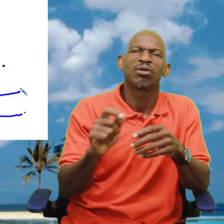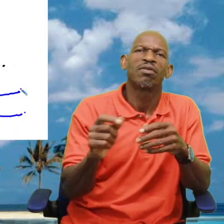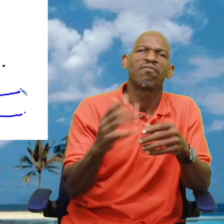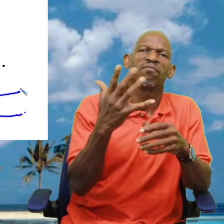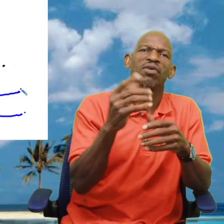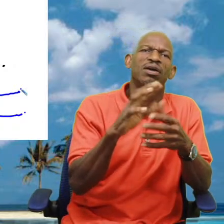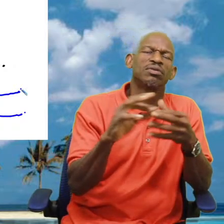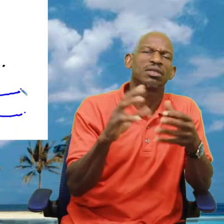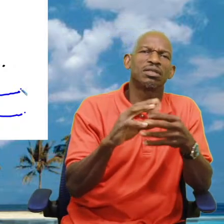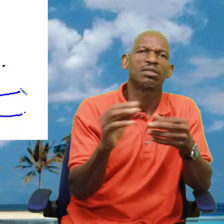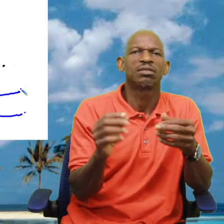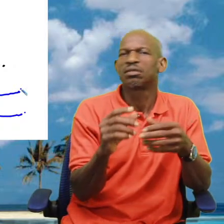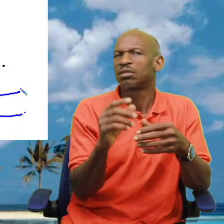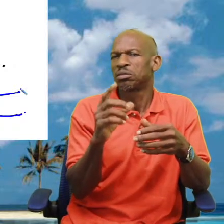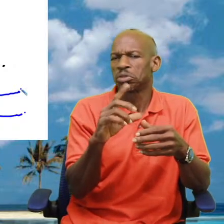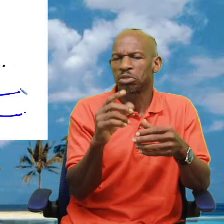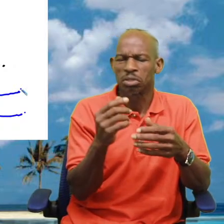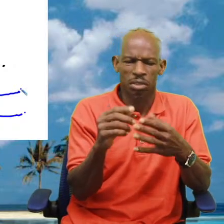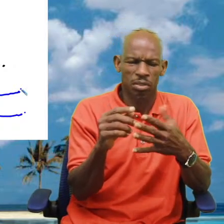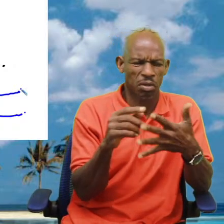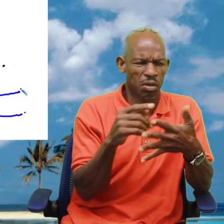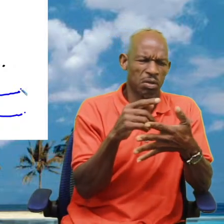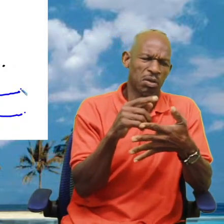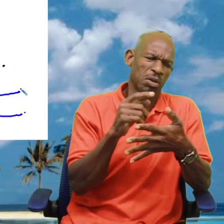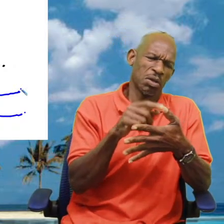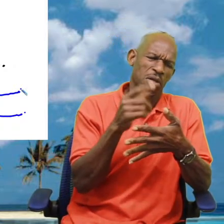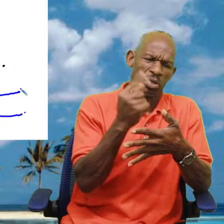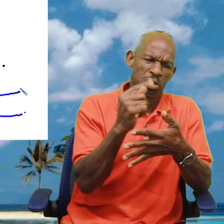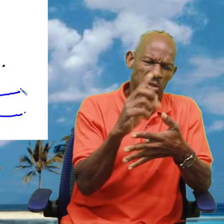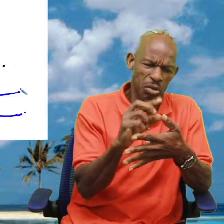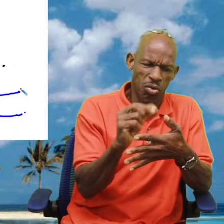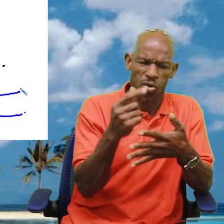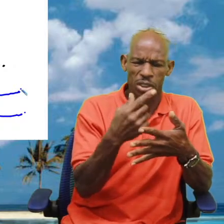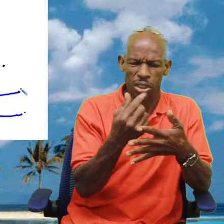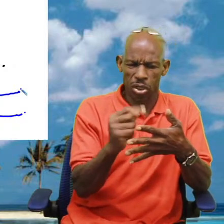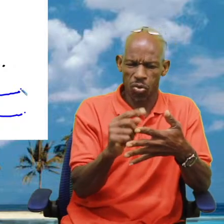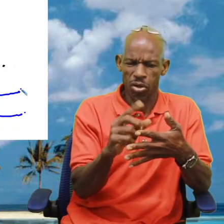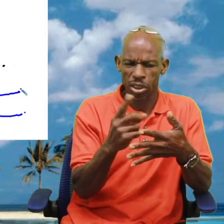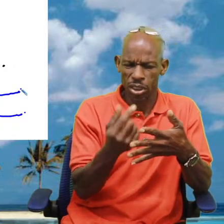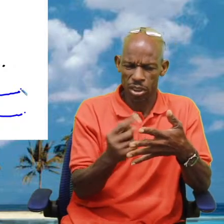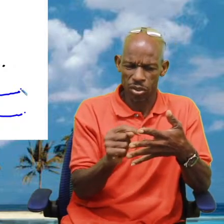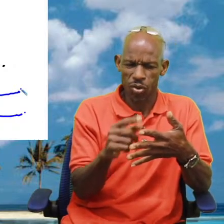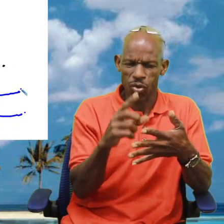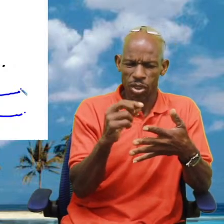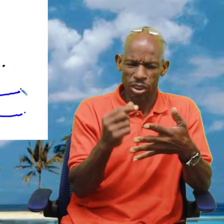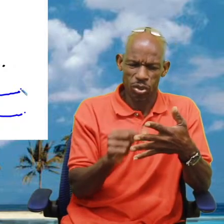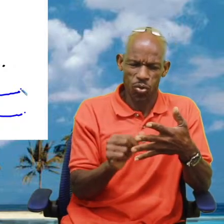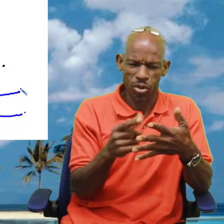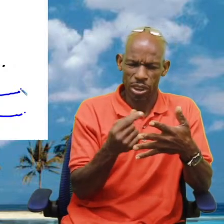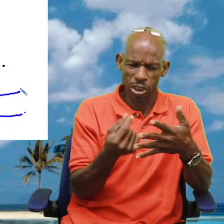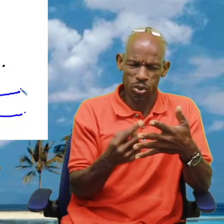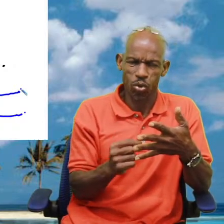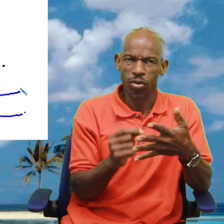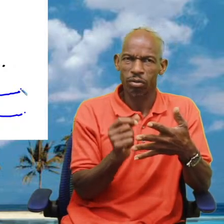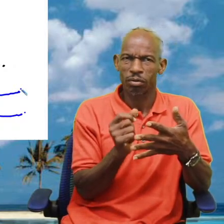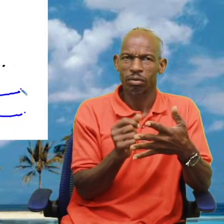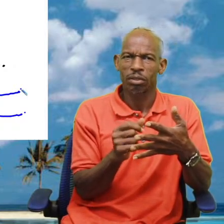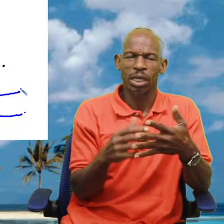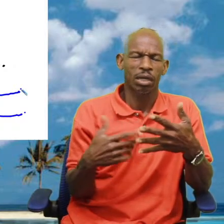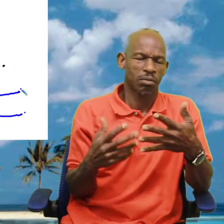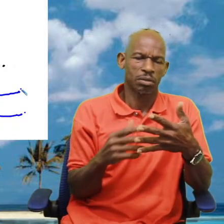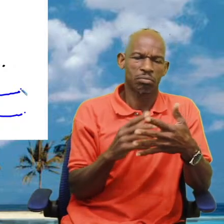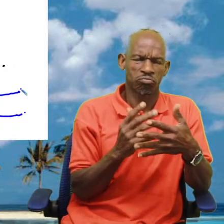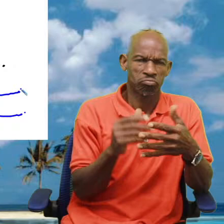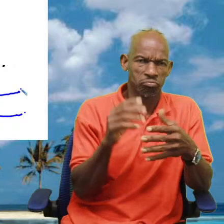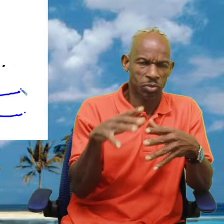is cute. The dog is white. The dog is playful. The dog is happy. The dog is furry.